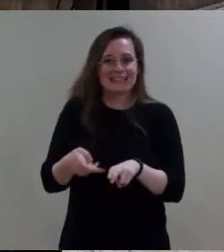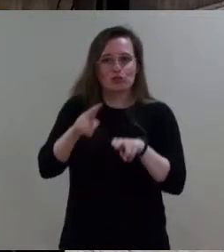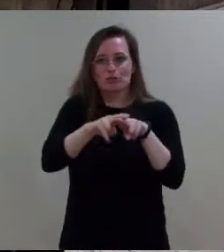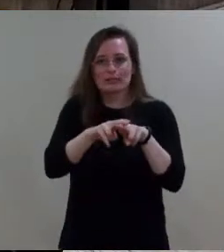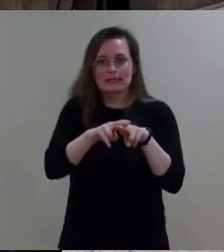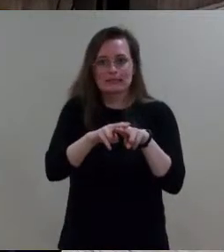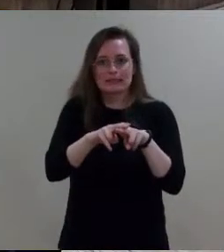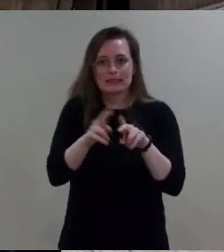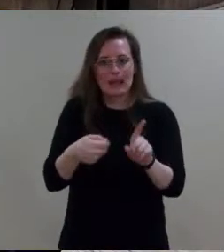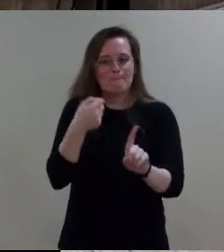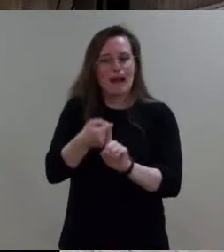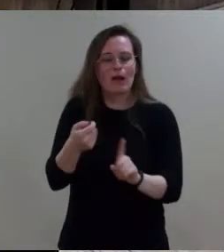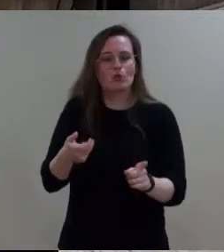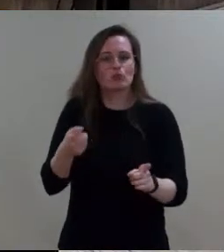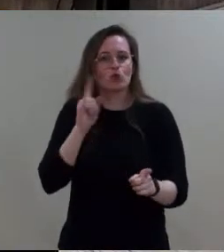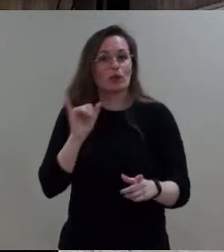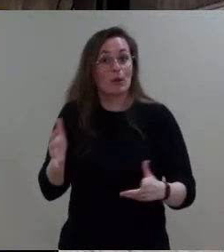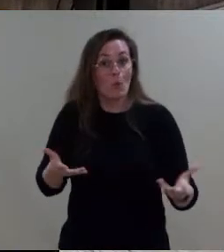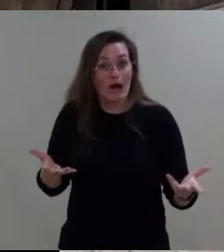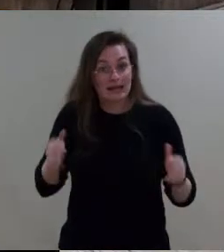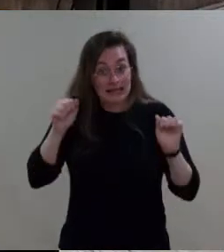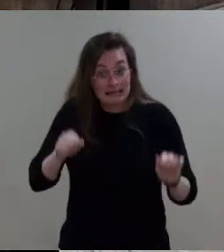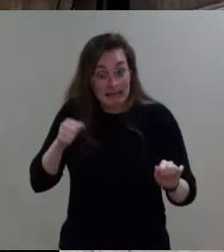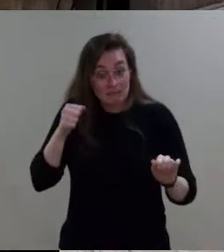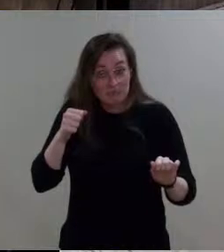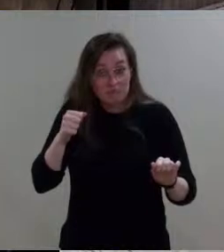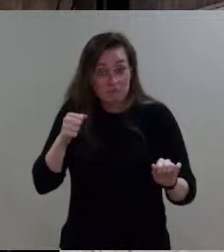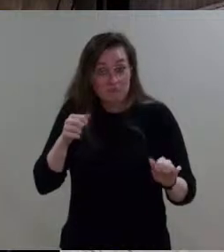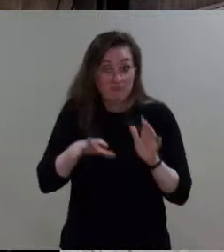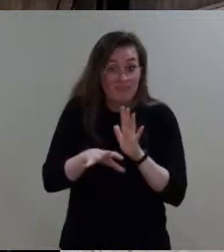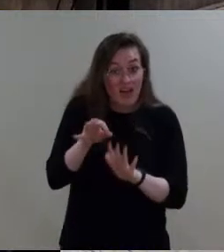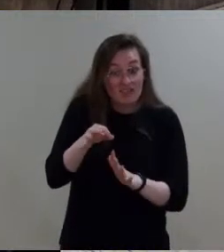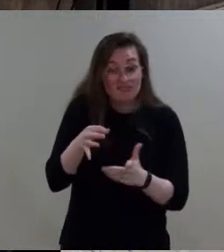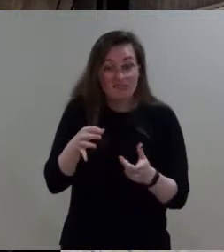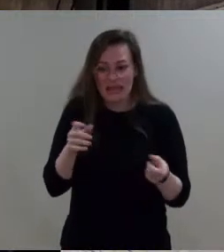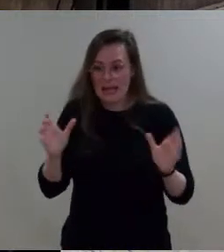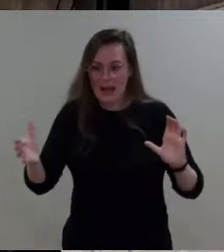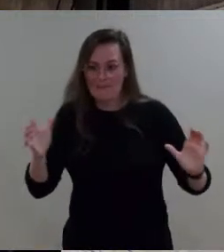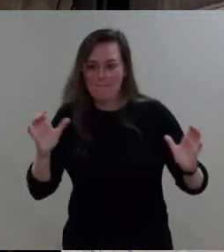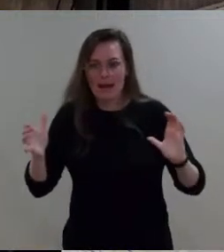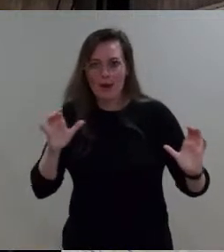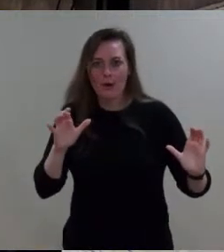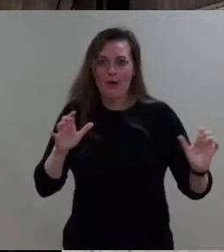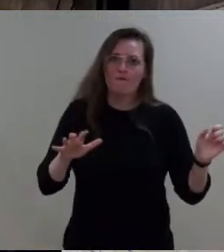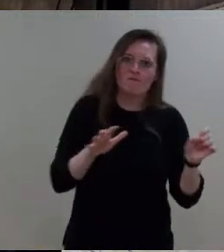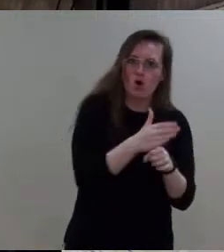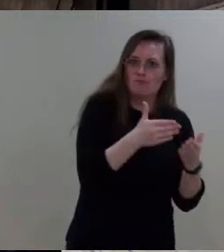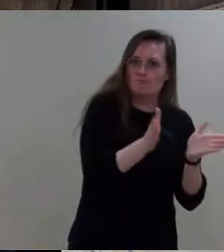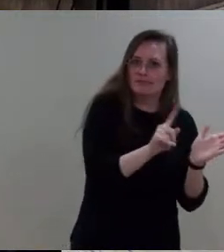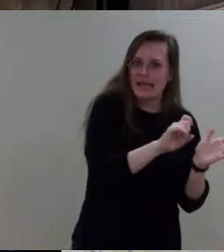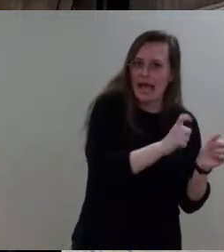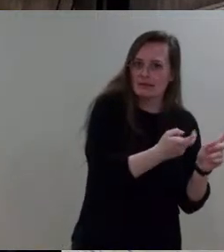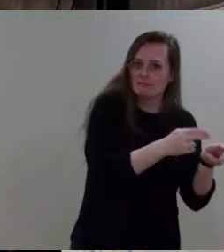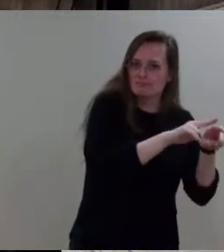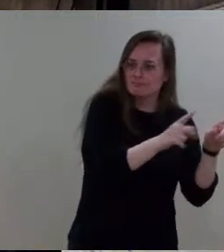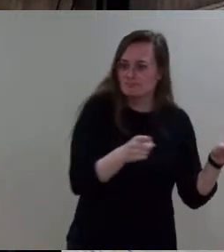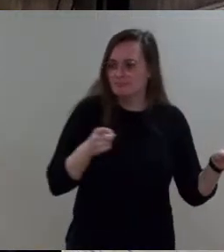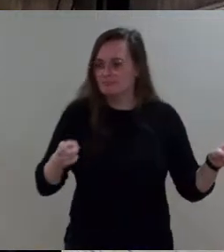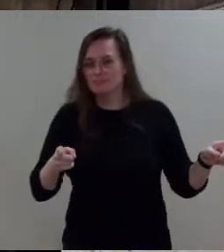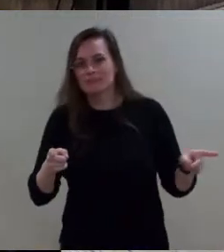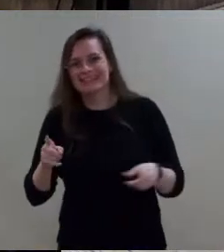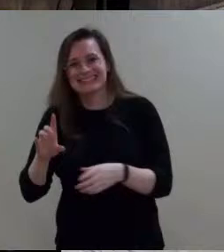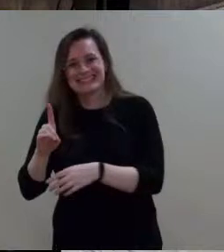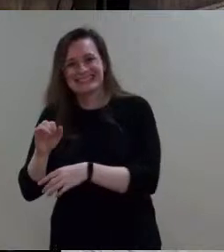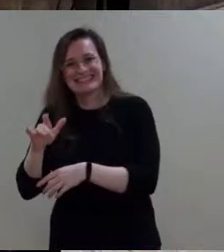a town-wide implementation of a deed transfer tax, so that we can see a cost comparable for what we would bring in